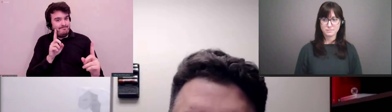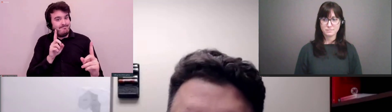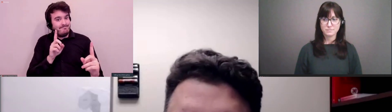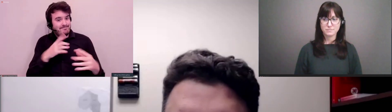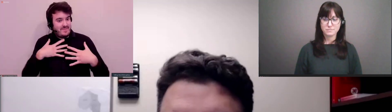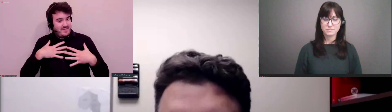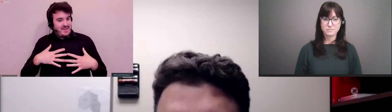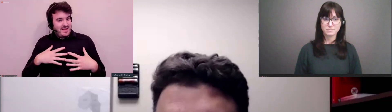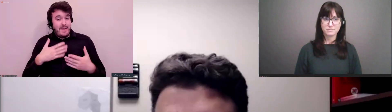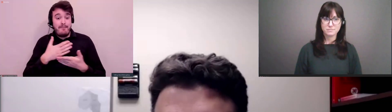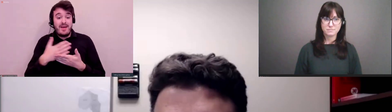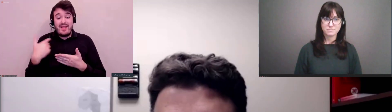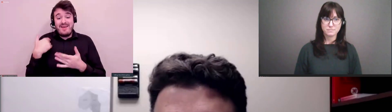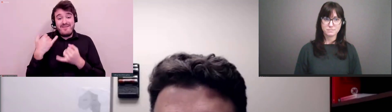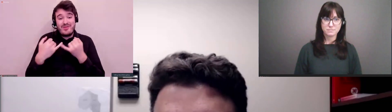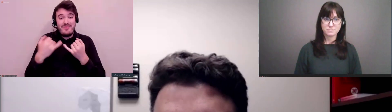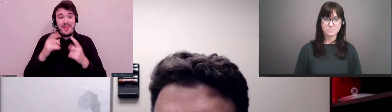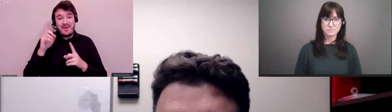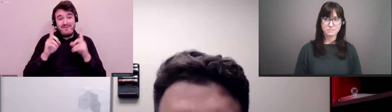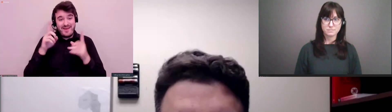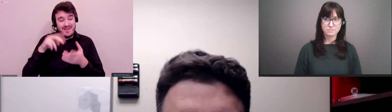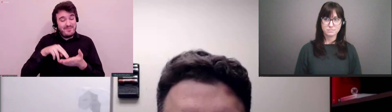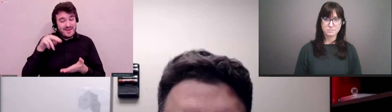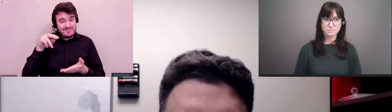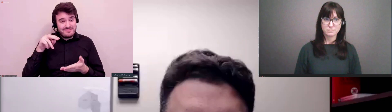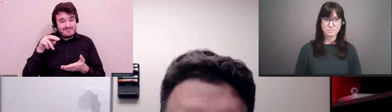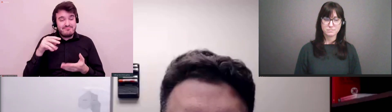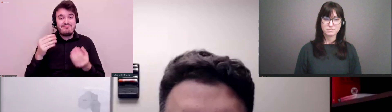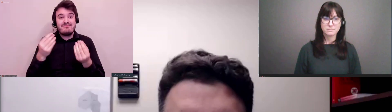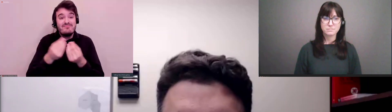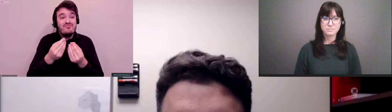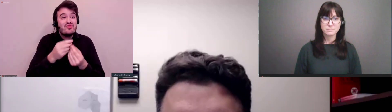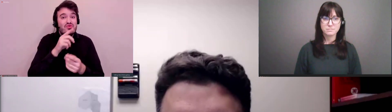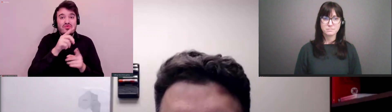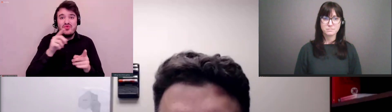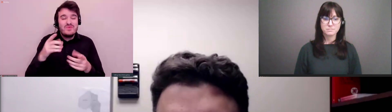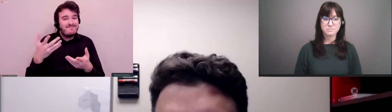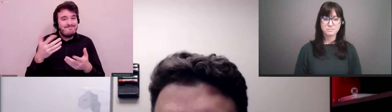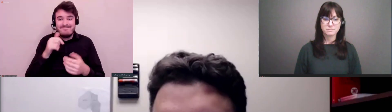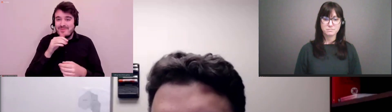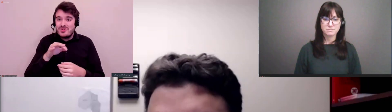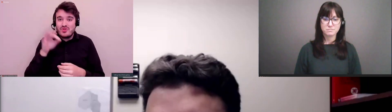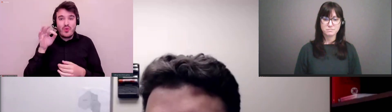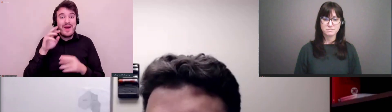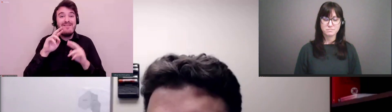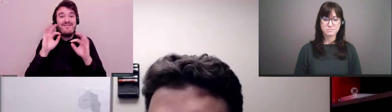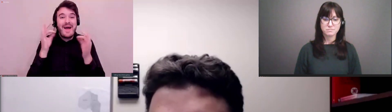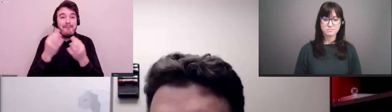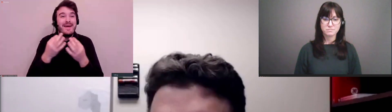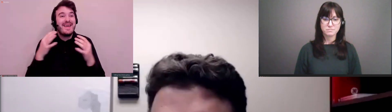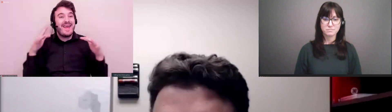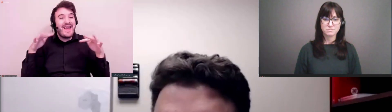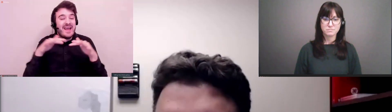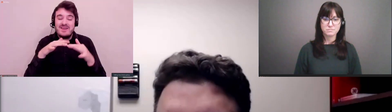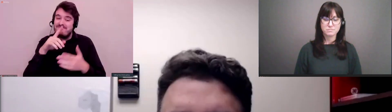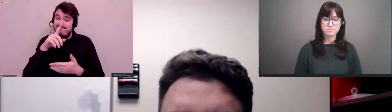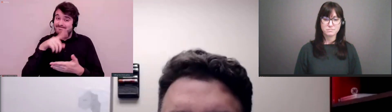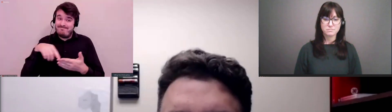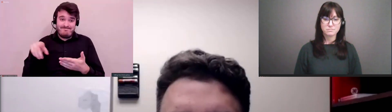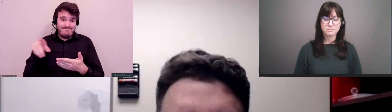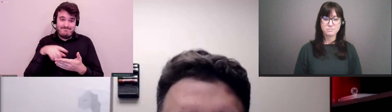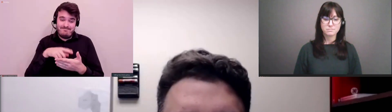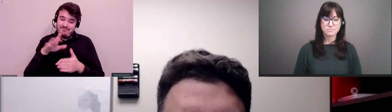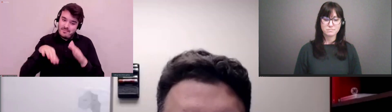pendant ce week-end de fête. Beaucoup d'entre vous avez annulé les réunions de famille, optant plutôt de